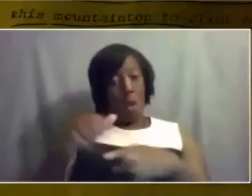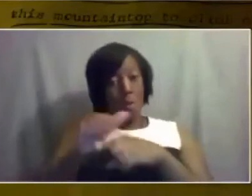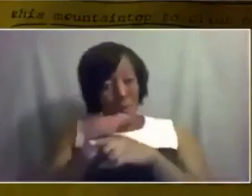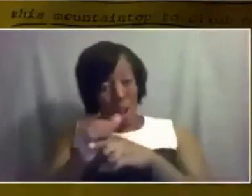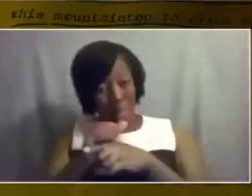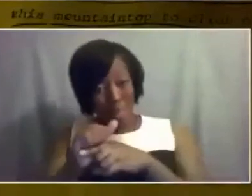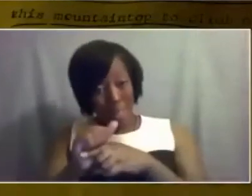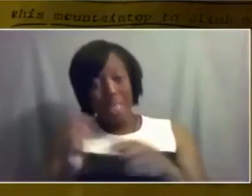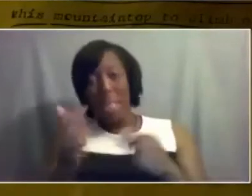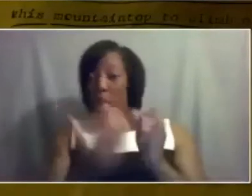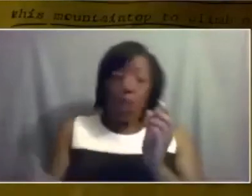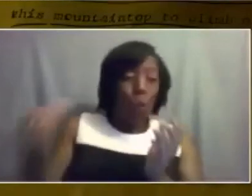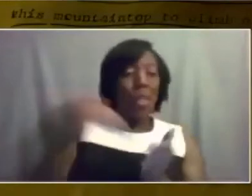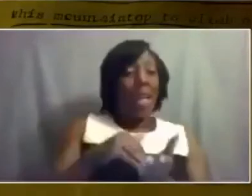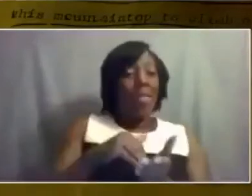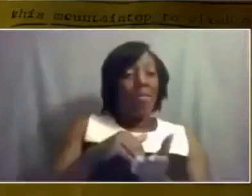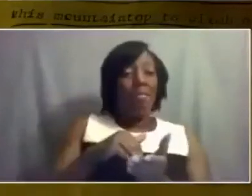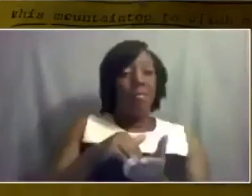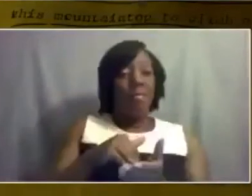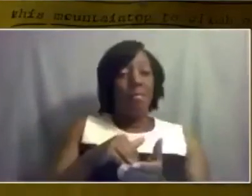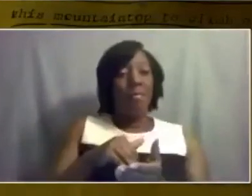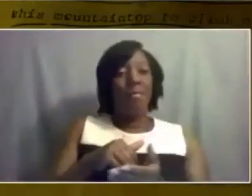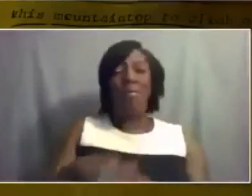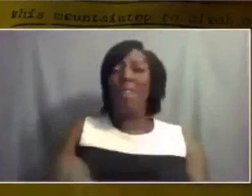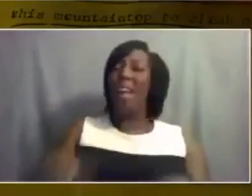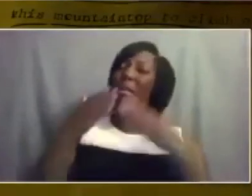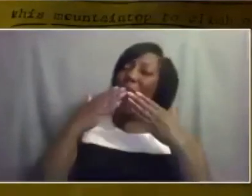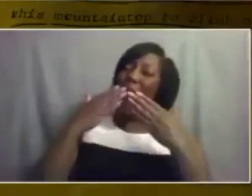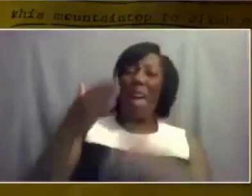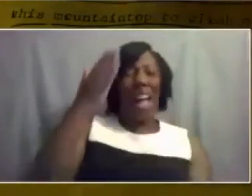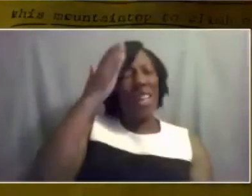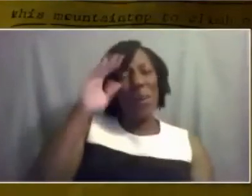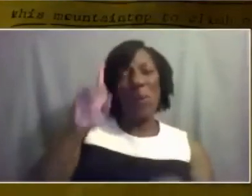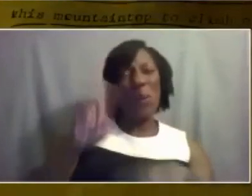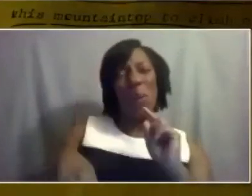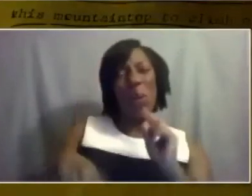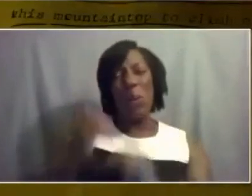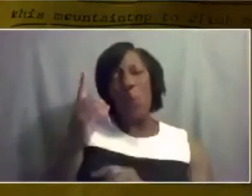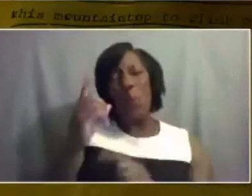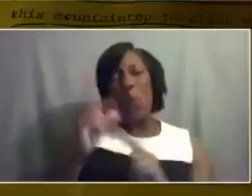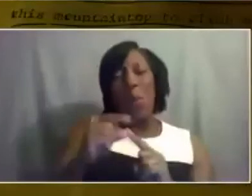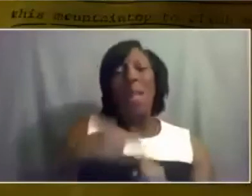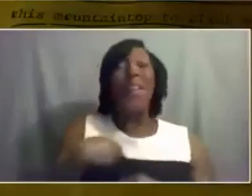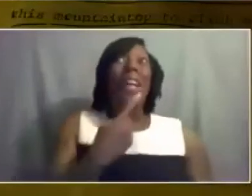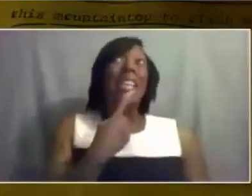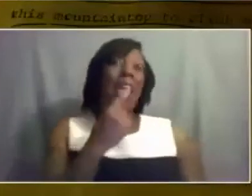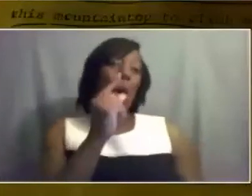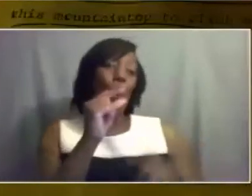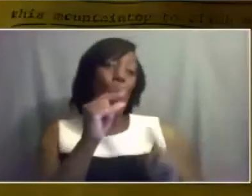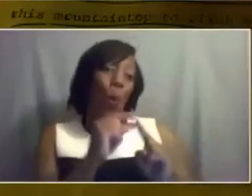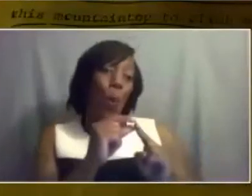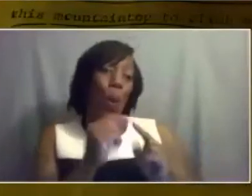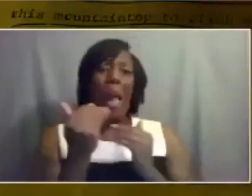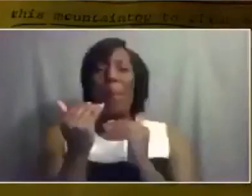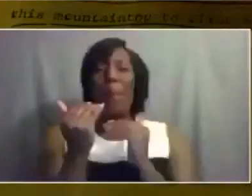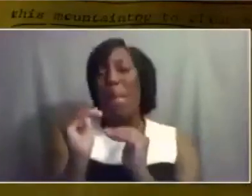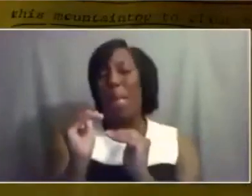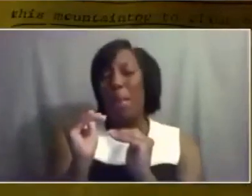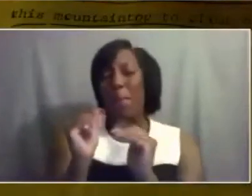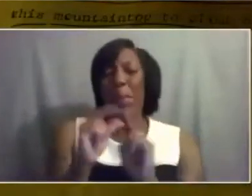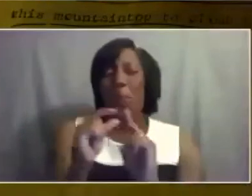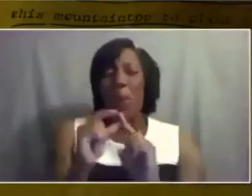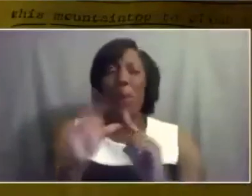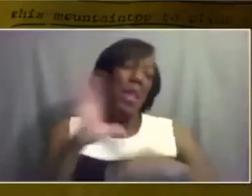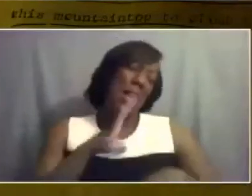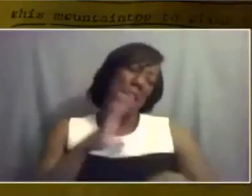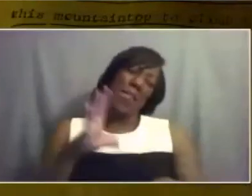Great. Great messages. I knew you wouldn't all say one word, but if I said one word, I'd get like two sentences. So